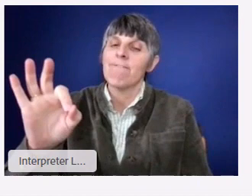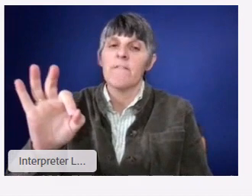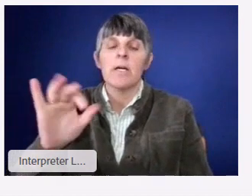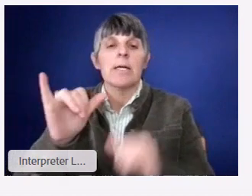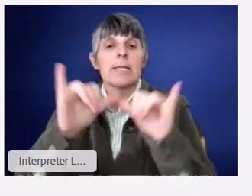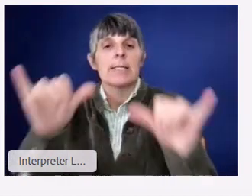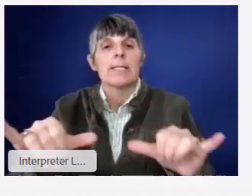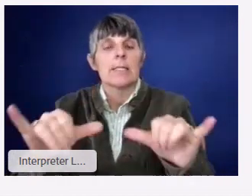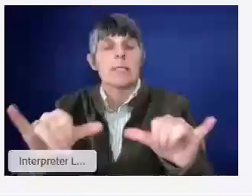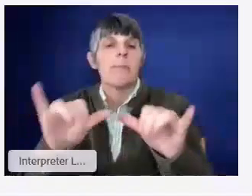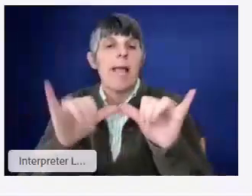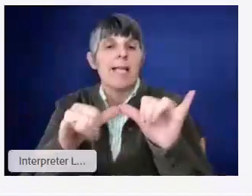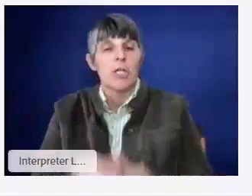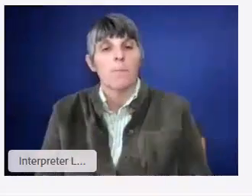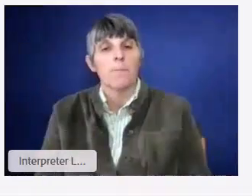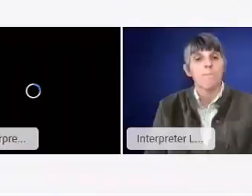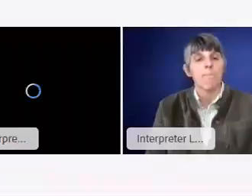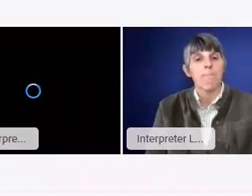for the project.